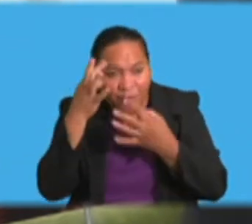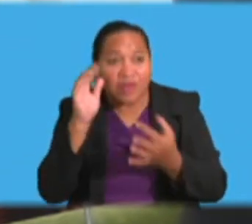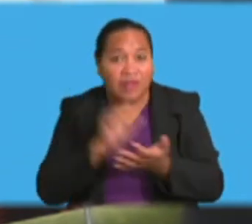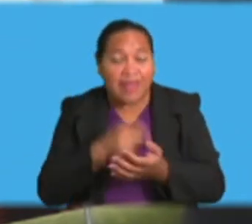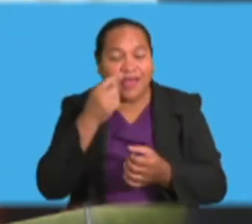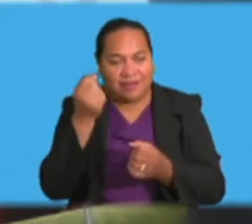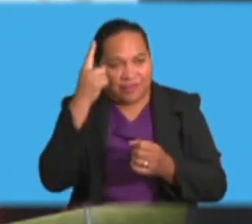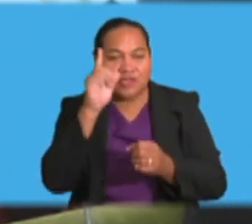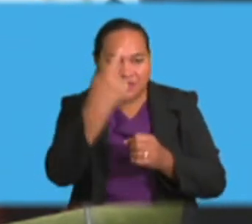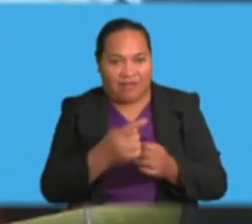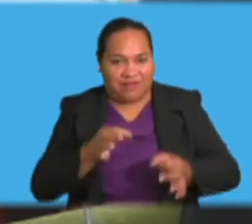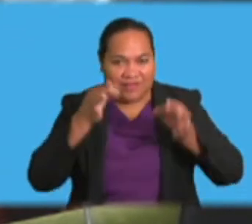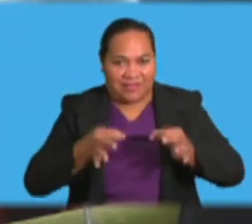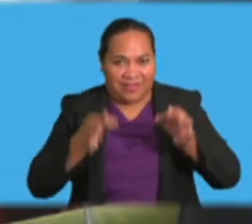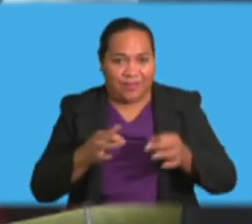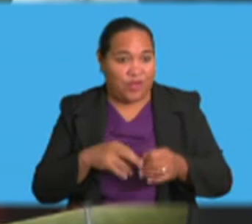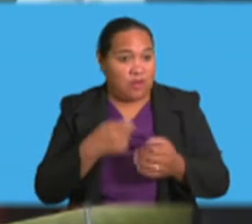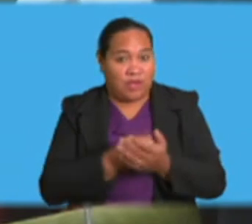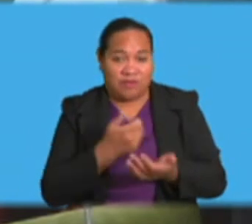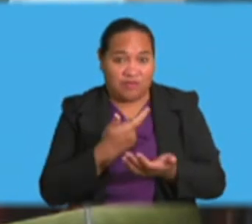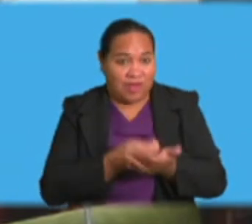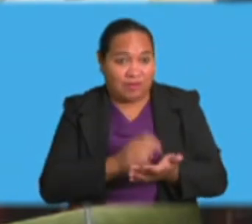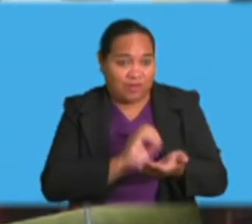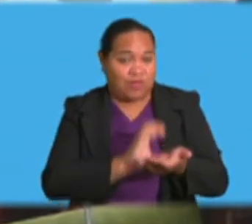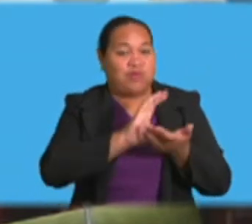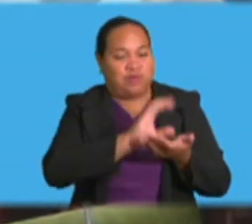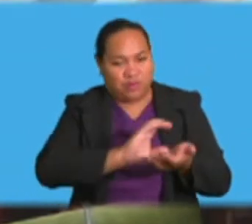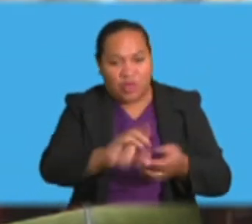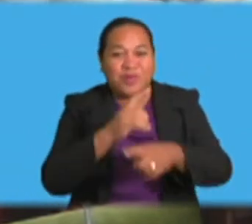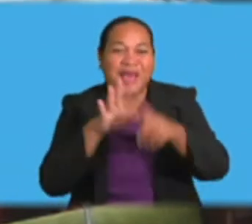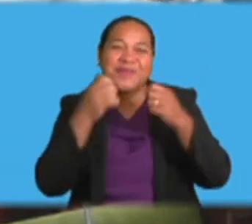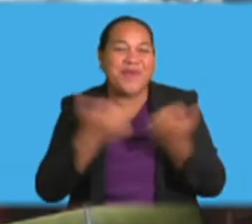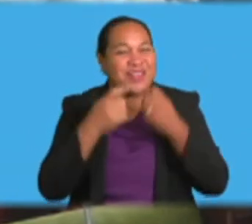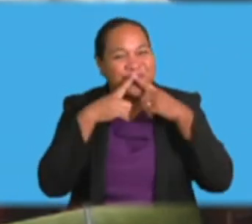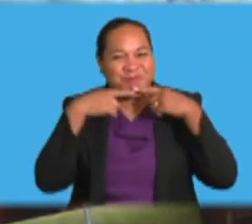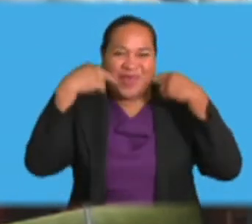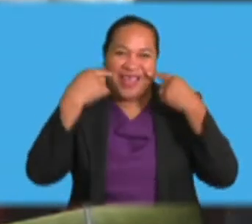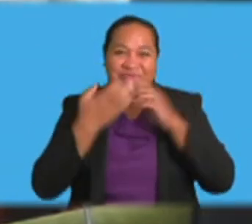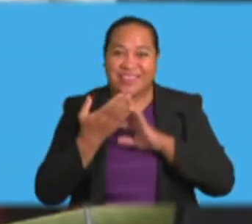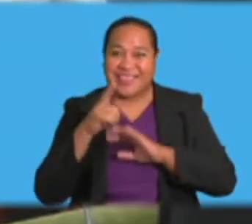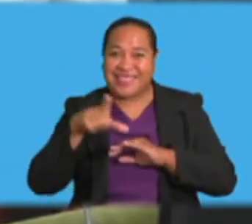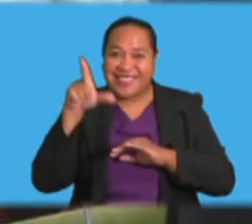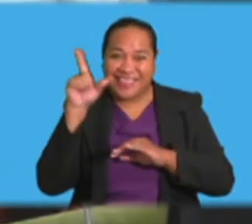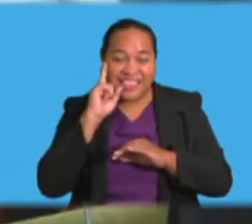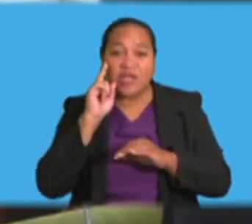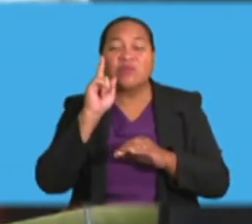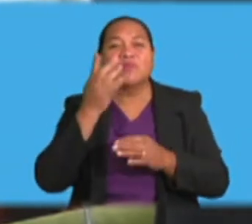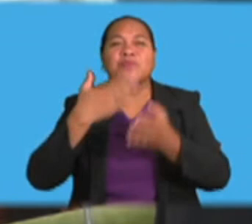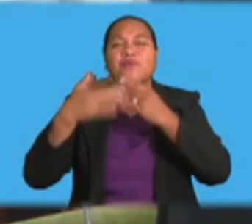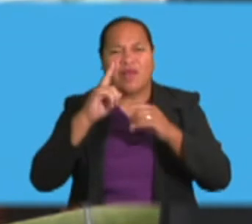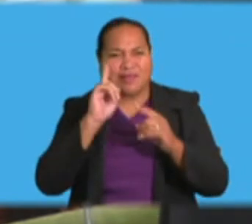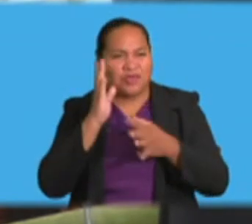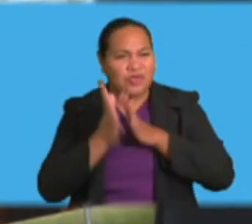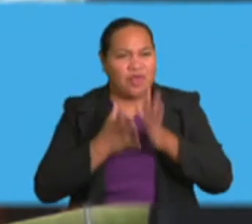record-breaking $7 million lease security bonus payout has brought many smiles to the Pine landowners. As highlighted yesterday, one of the landowning units had only 8 adults in it